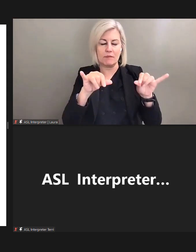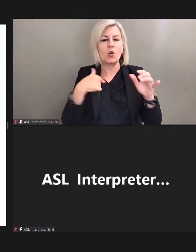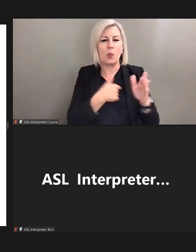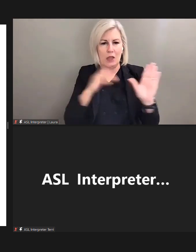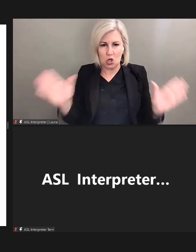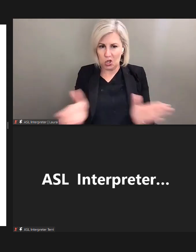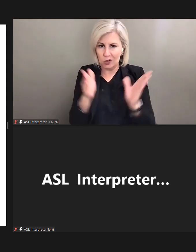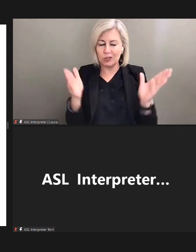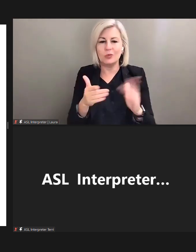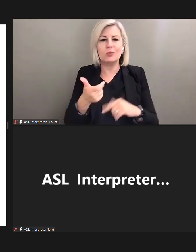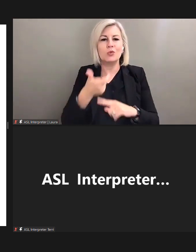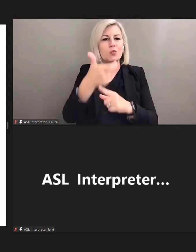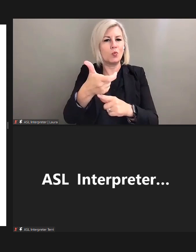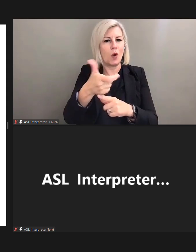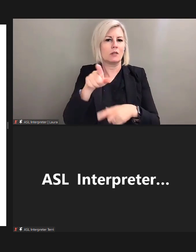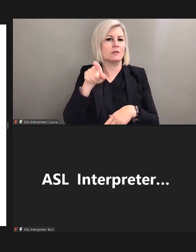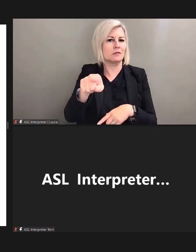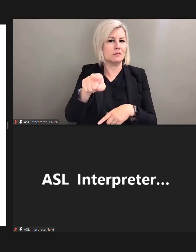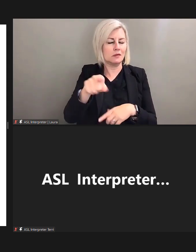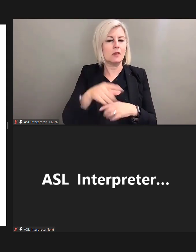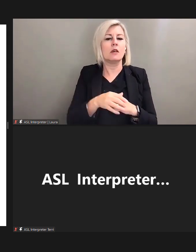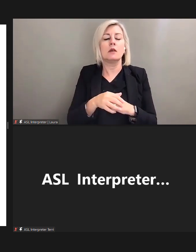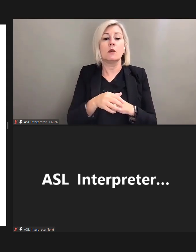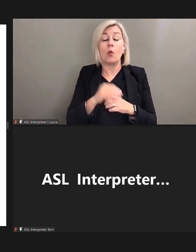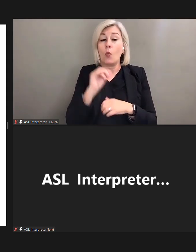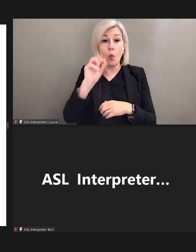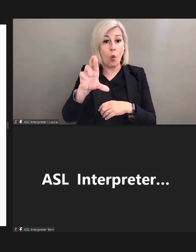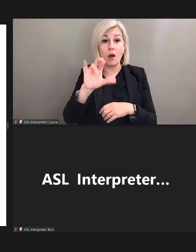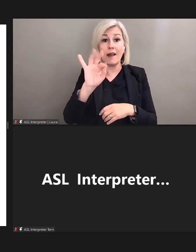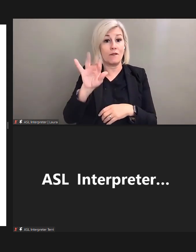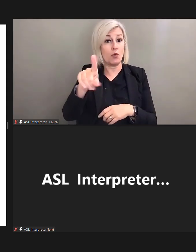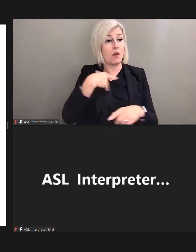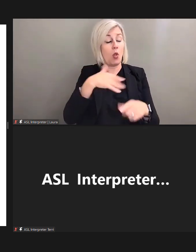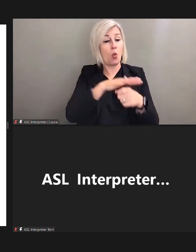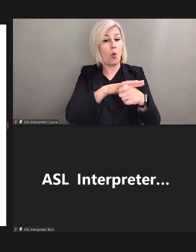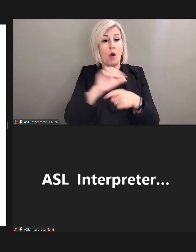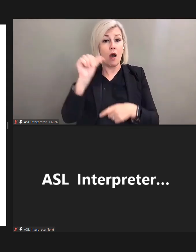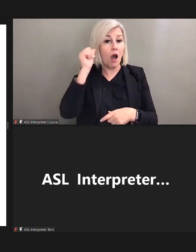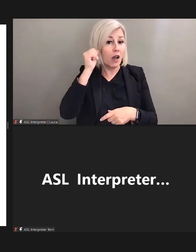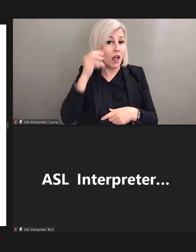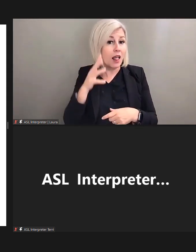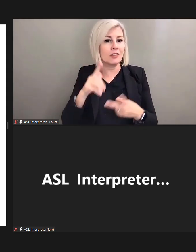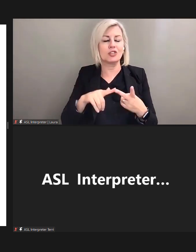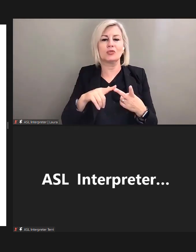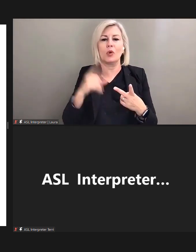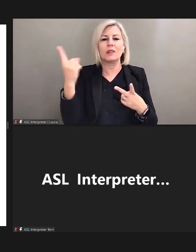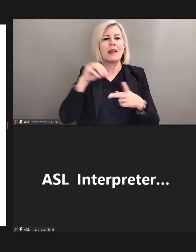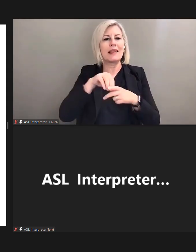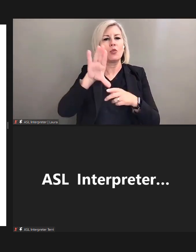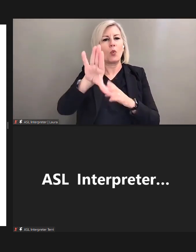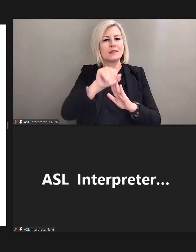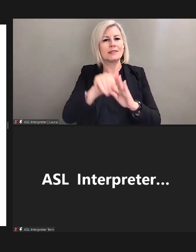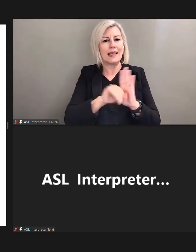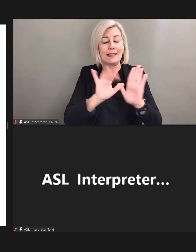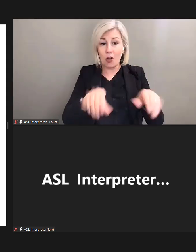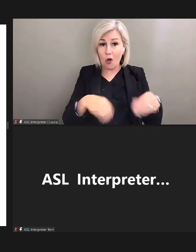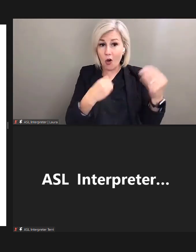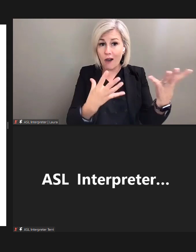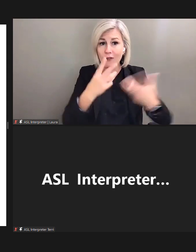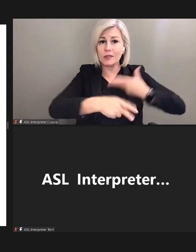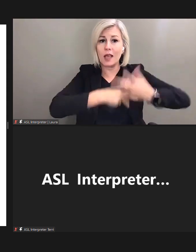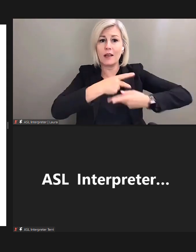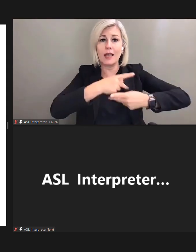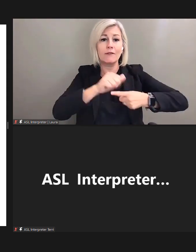encourage you to check out that, or if you have a local audiologist or somebody in your state that offers that kind